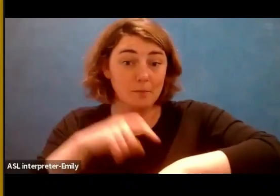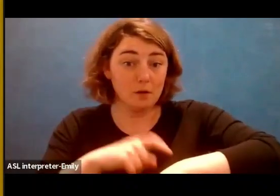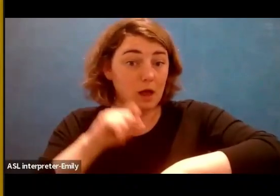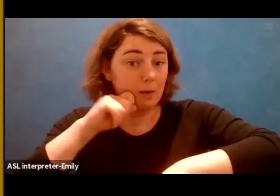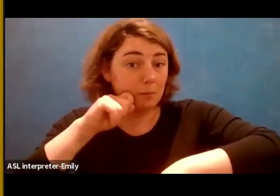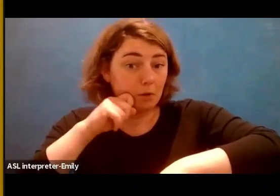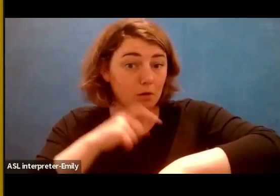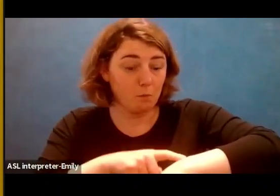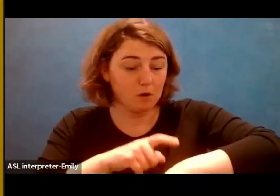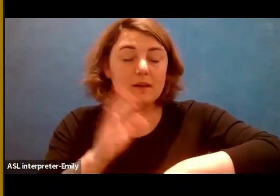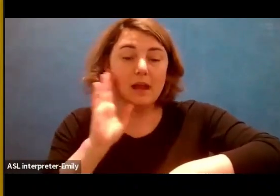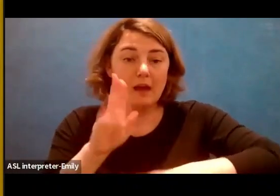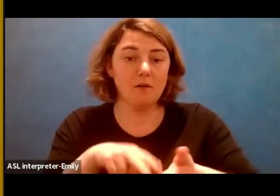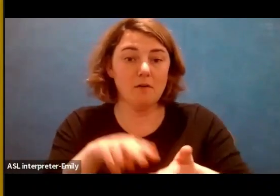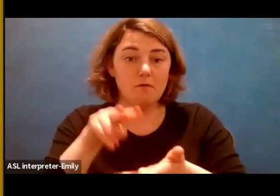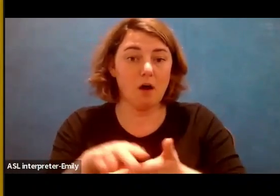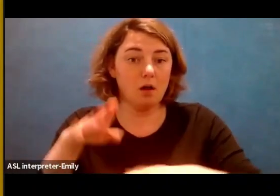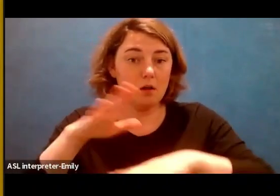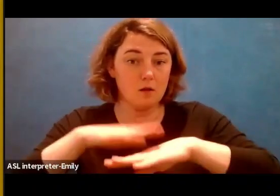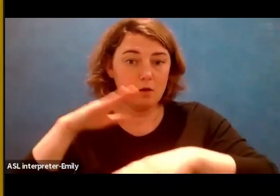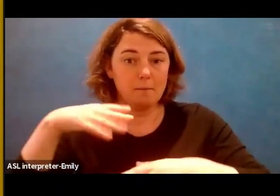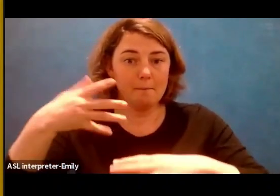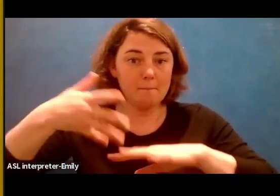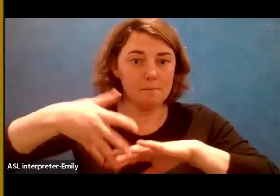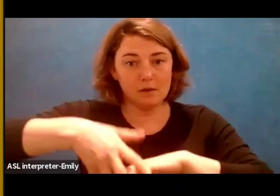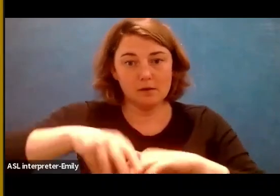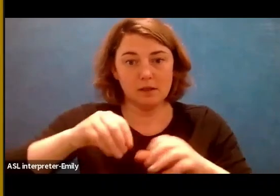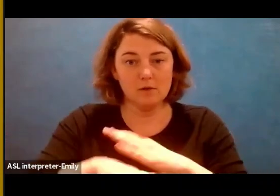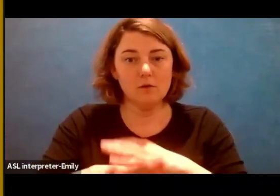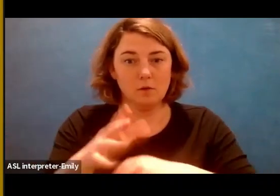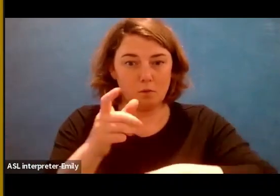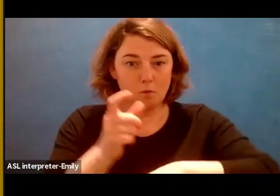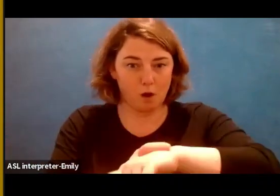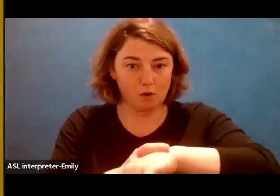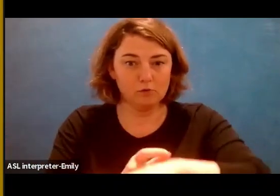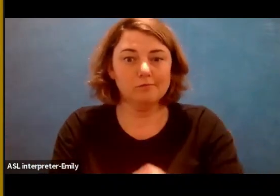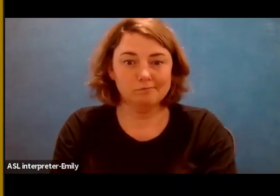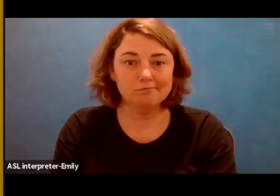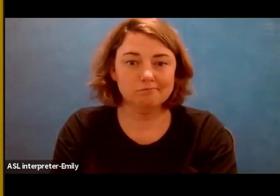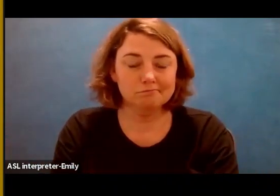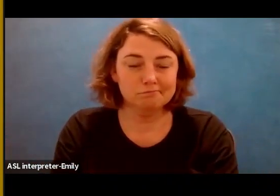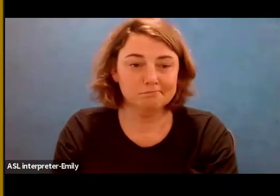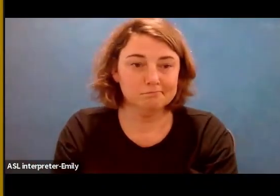fall alert, built right into the watch.